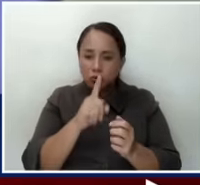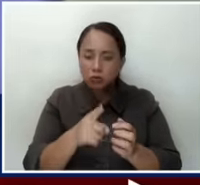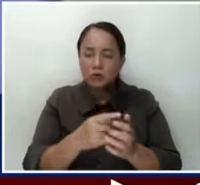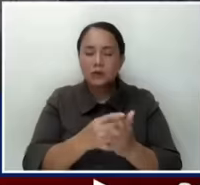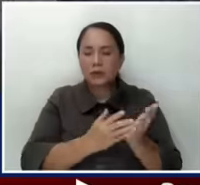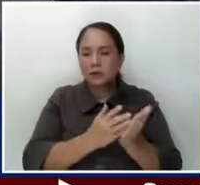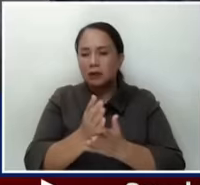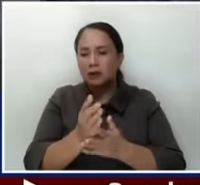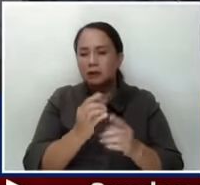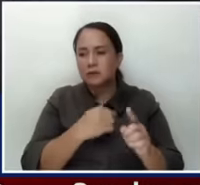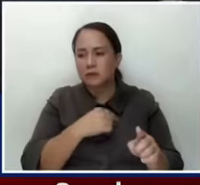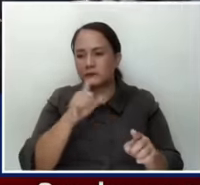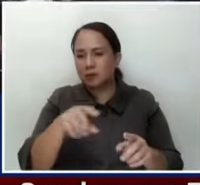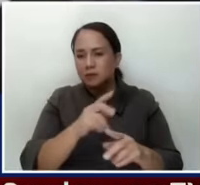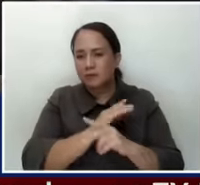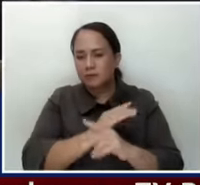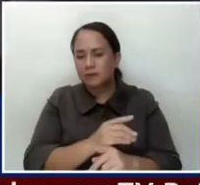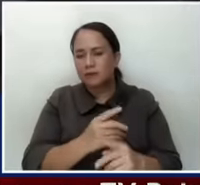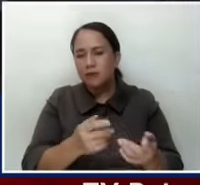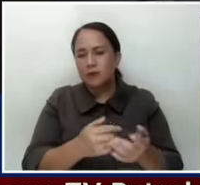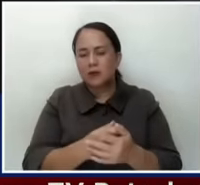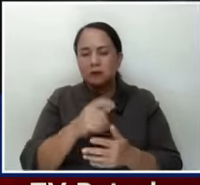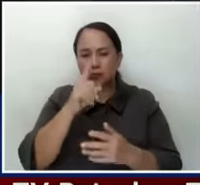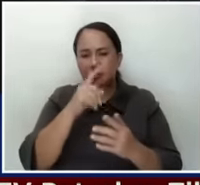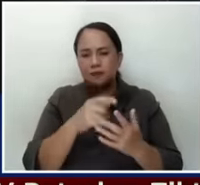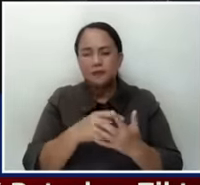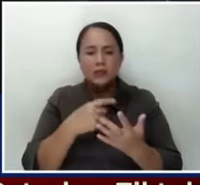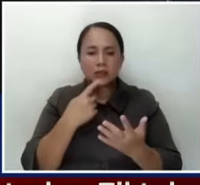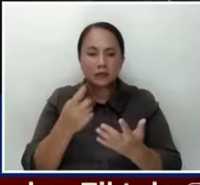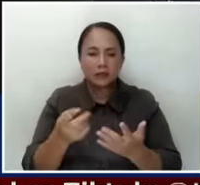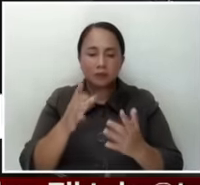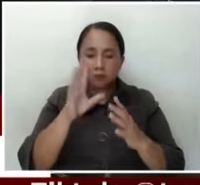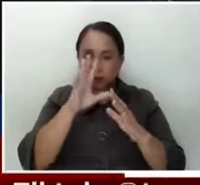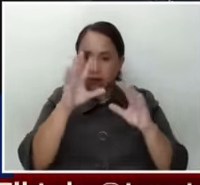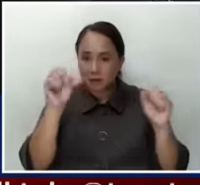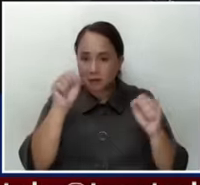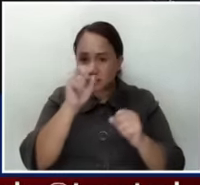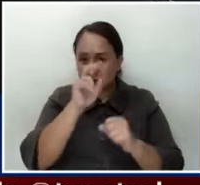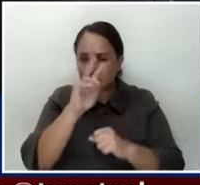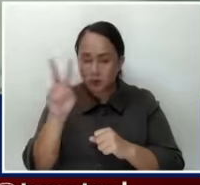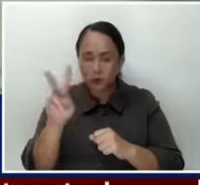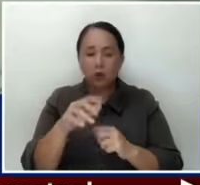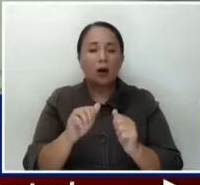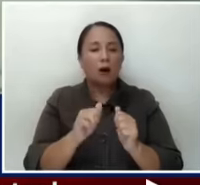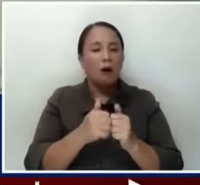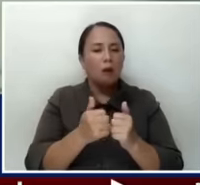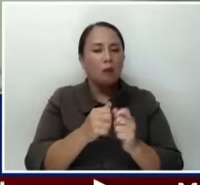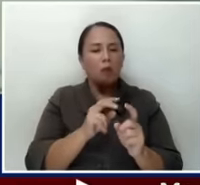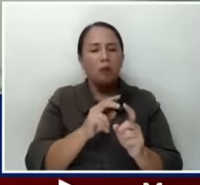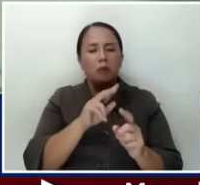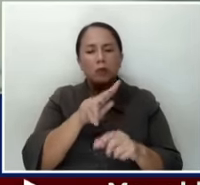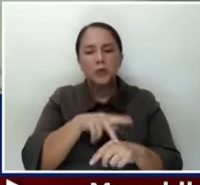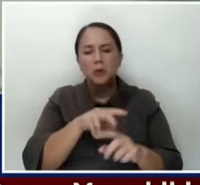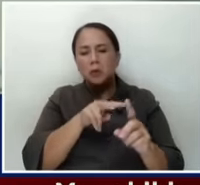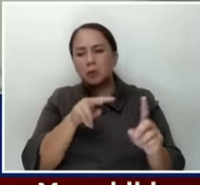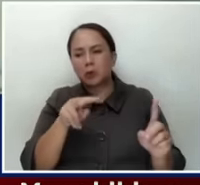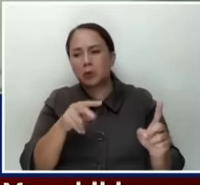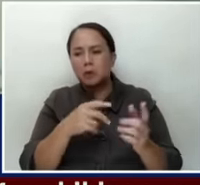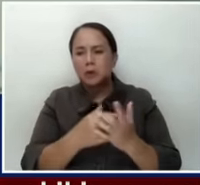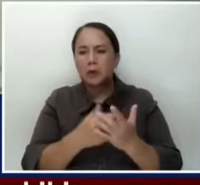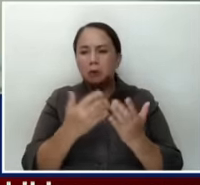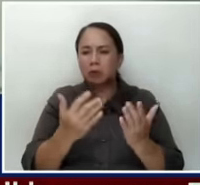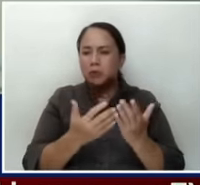being protected. German Foreign Minister. Sinagot din ni Pangulo Marcos ang tanong sa kung paano tinitignan ng Pilipinas ang ilang panukala ng